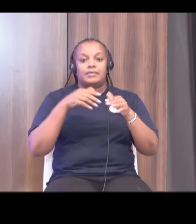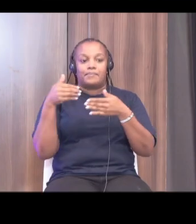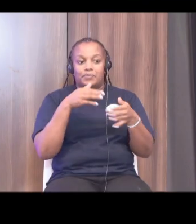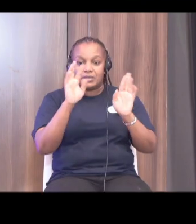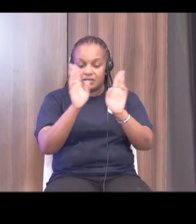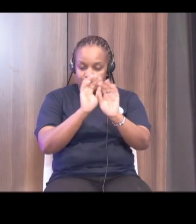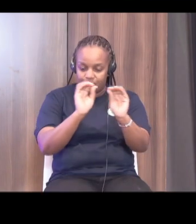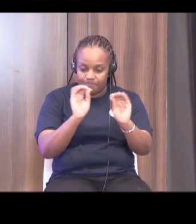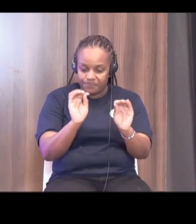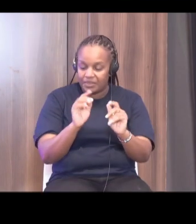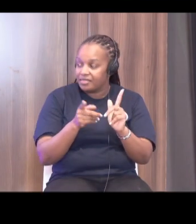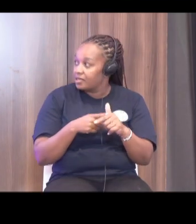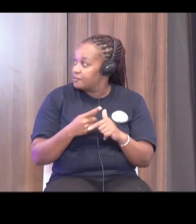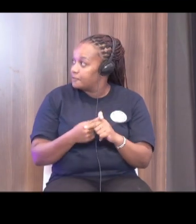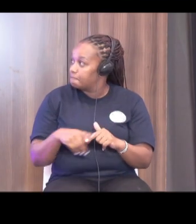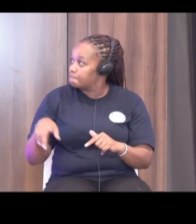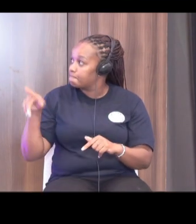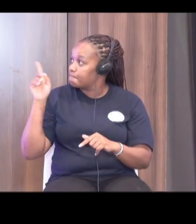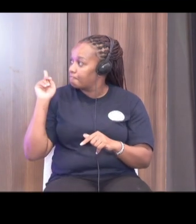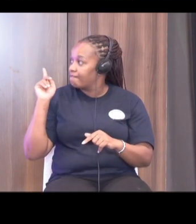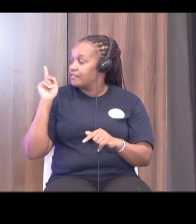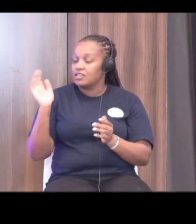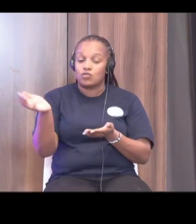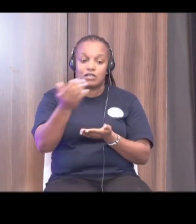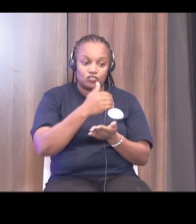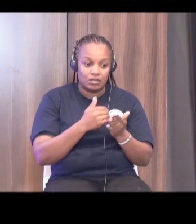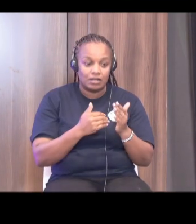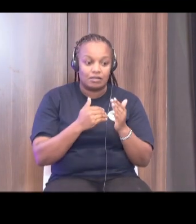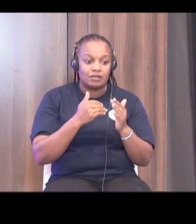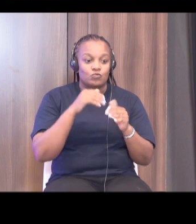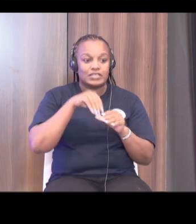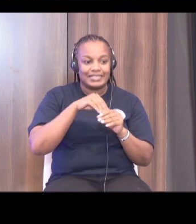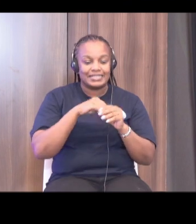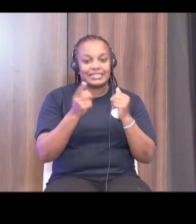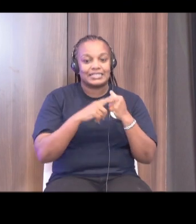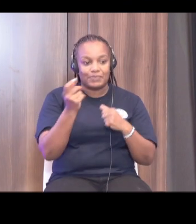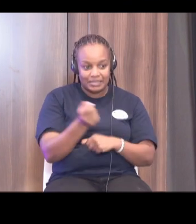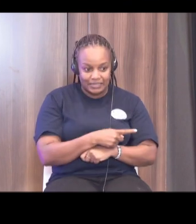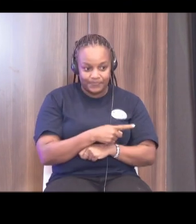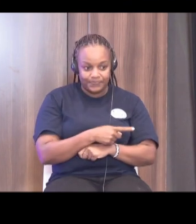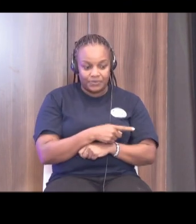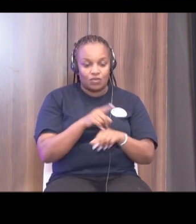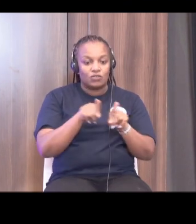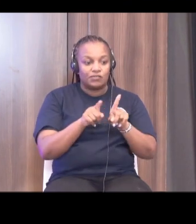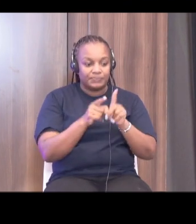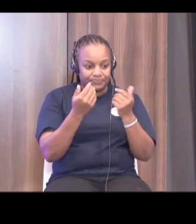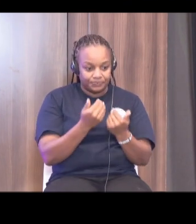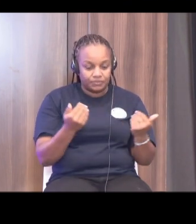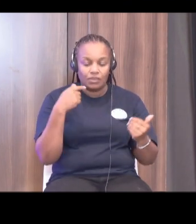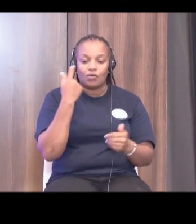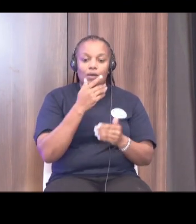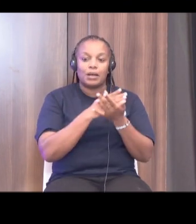then finally, the SAE collection throughout the 6 months. For the infants that are part of the regular